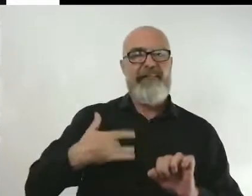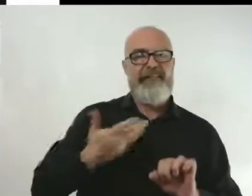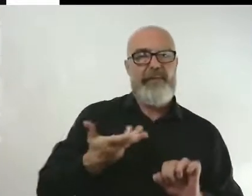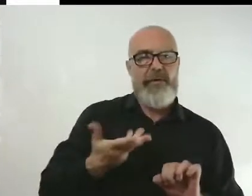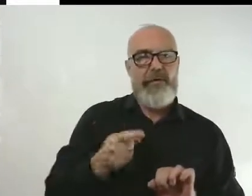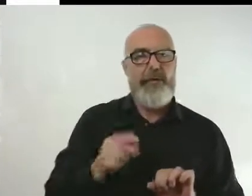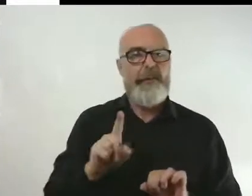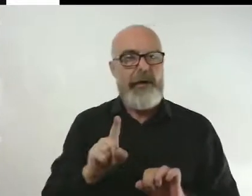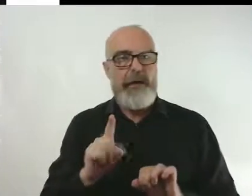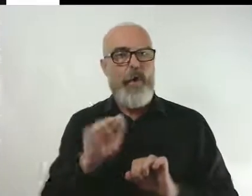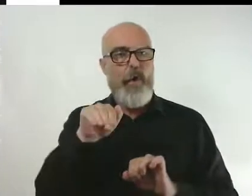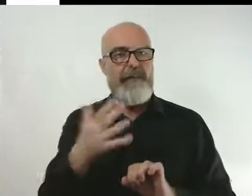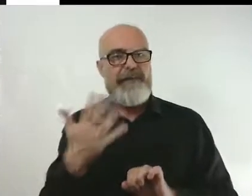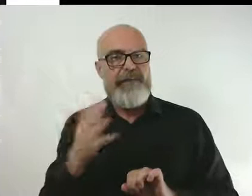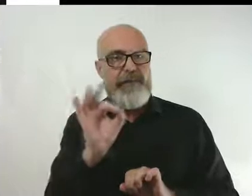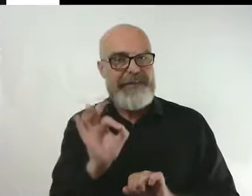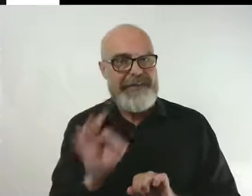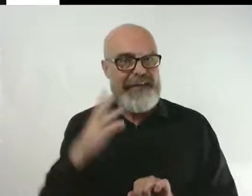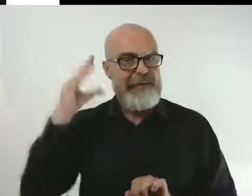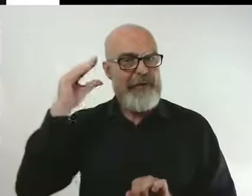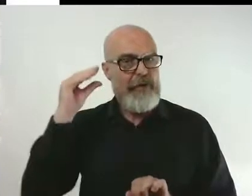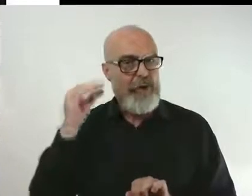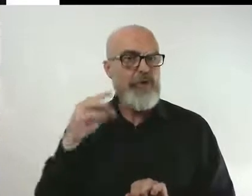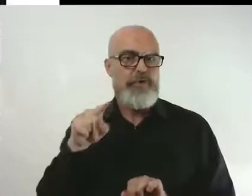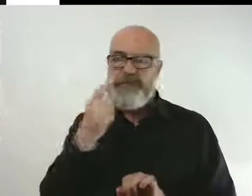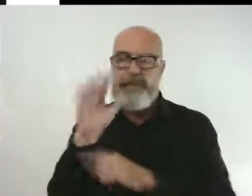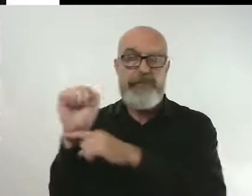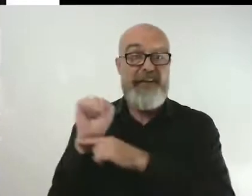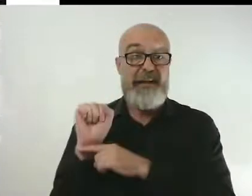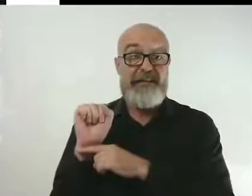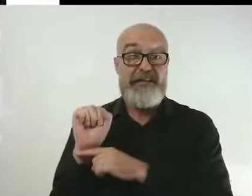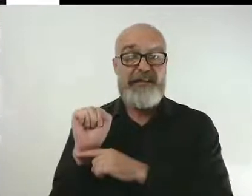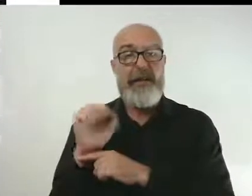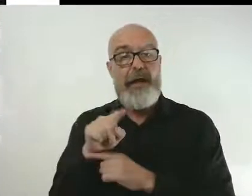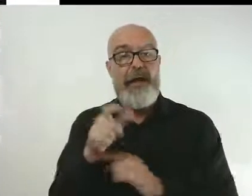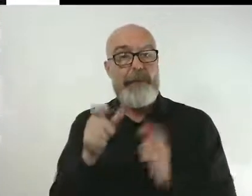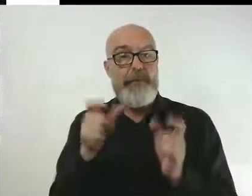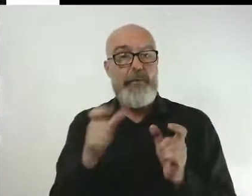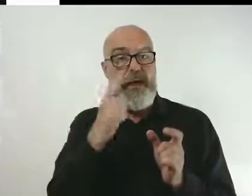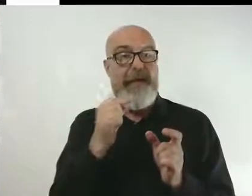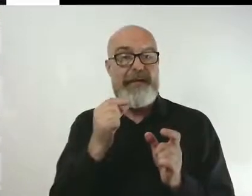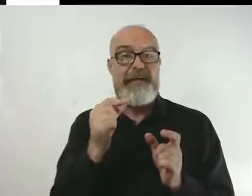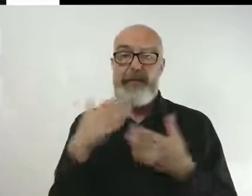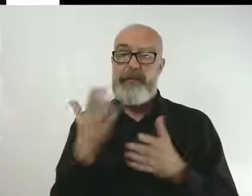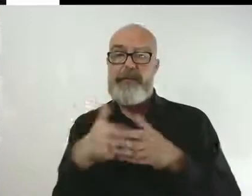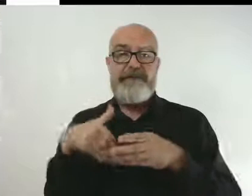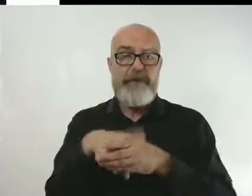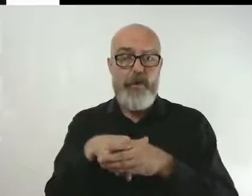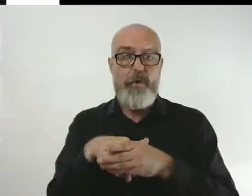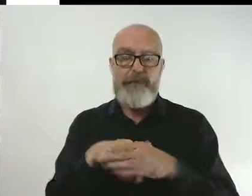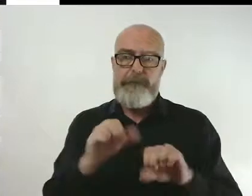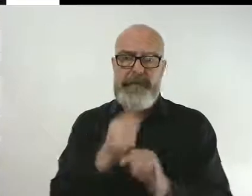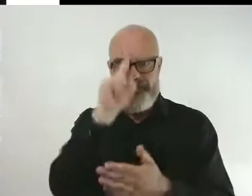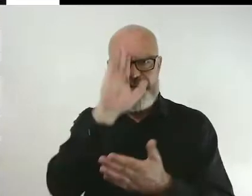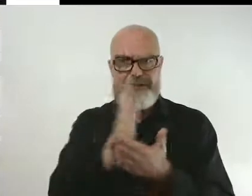where you live. However, more than 15% of hearing loss cases are preventable, and